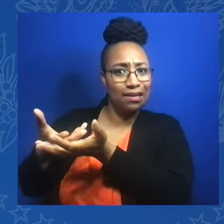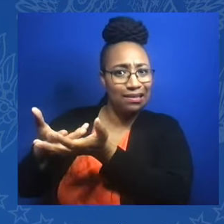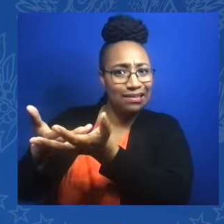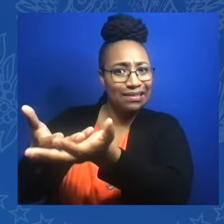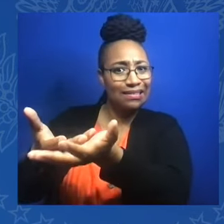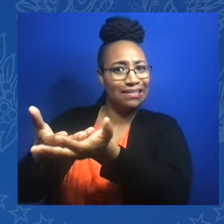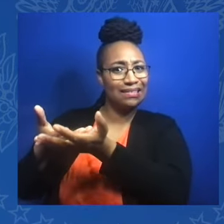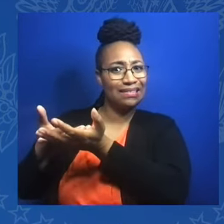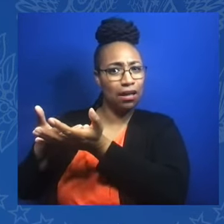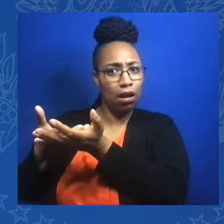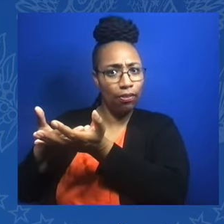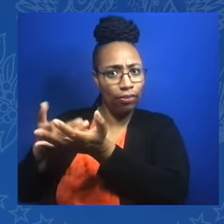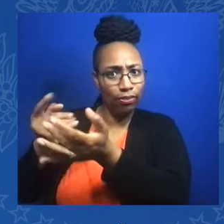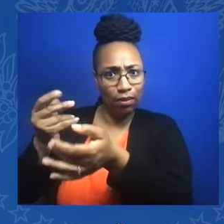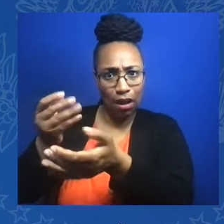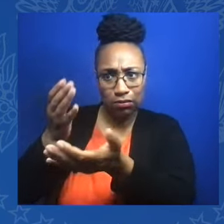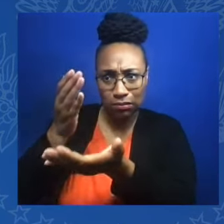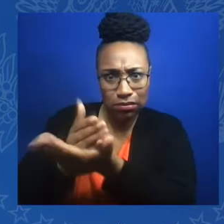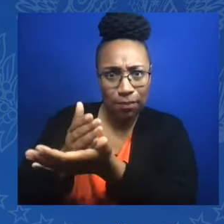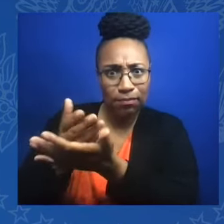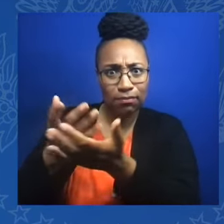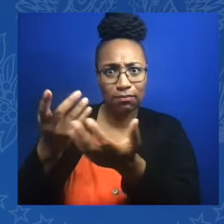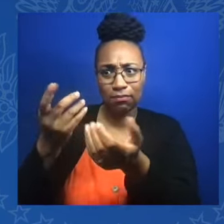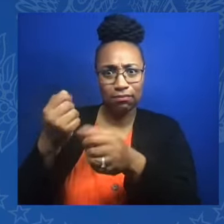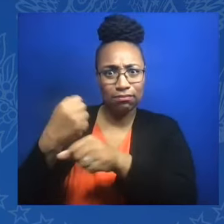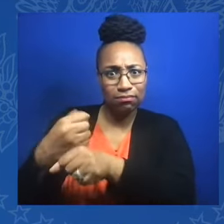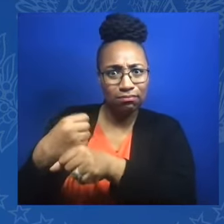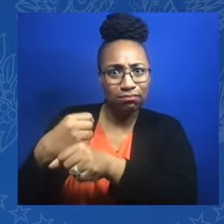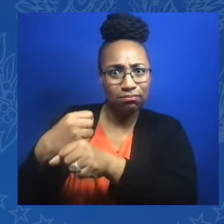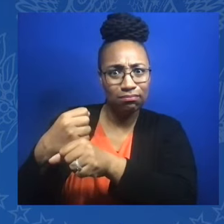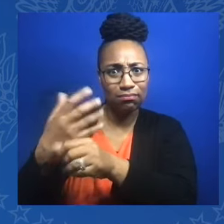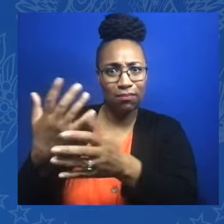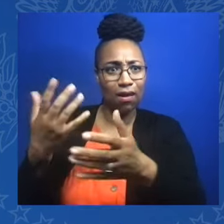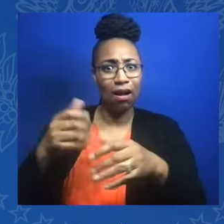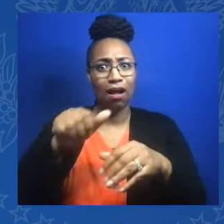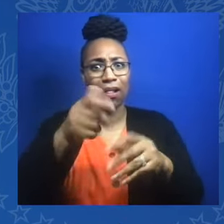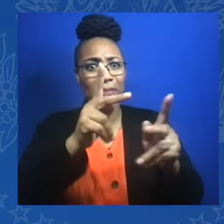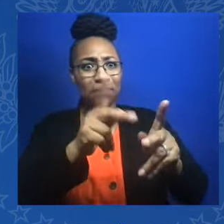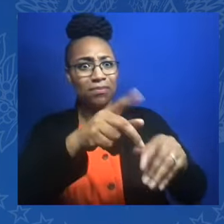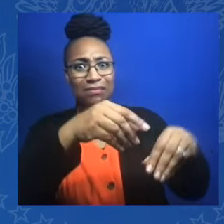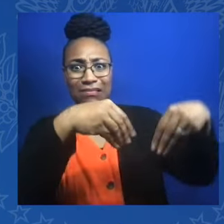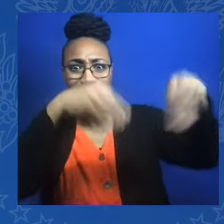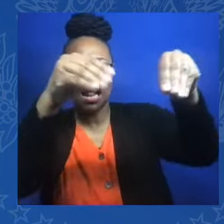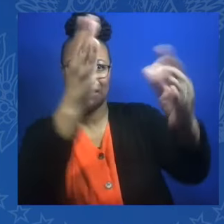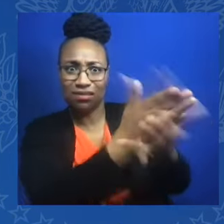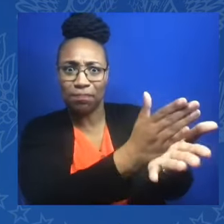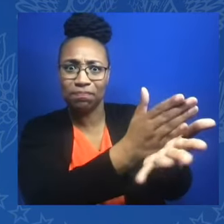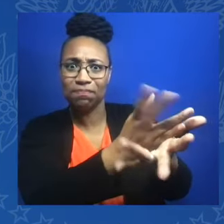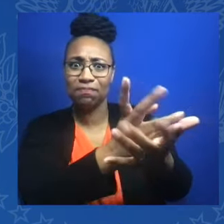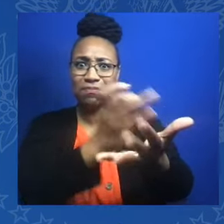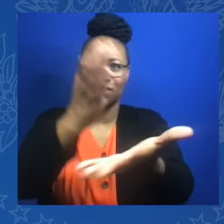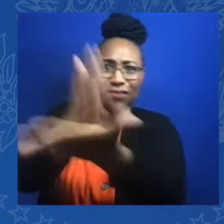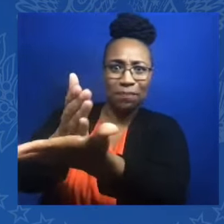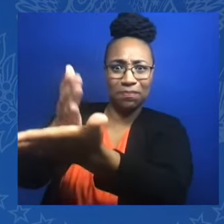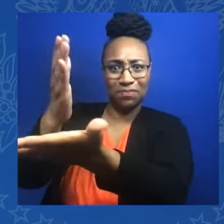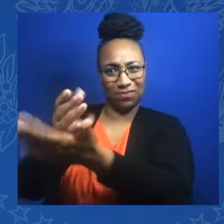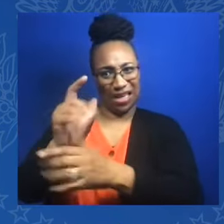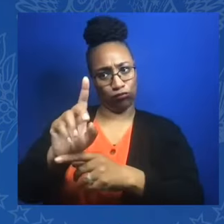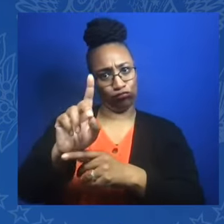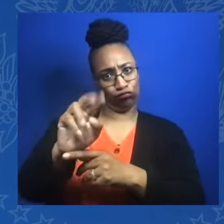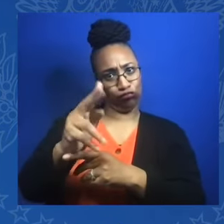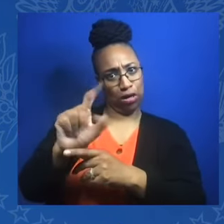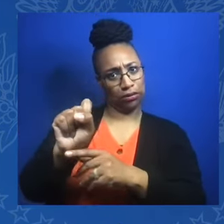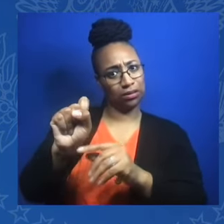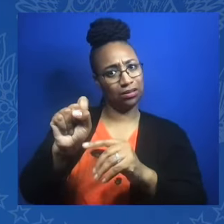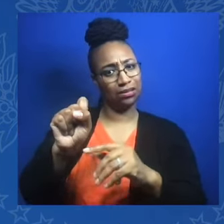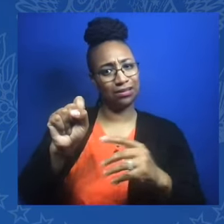know synthetic opioid epidemic has its roots around the globe, not just here. So today we're